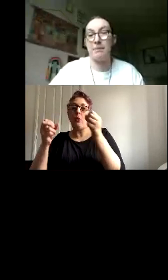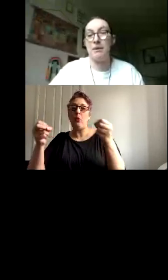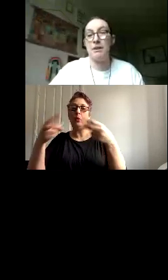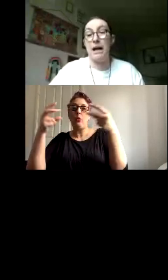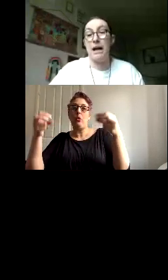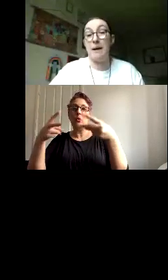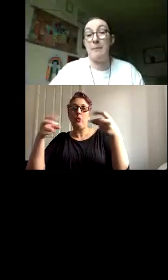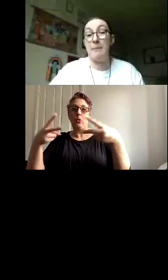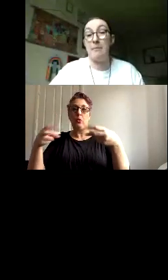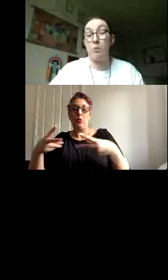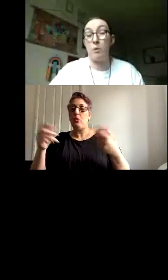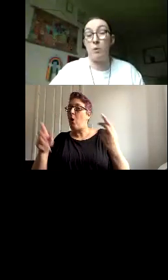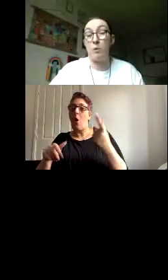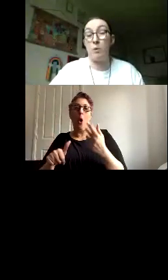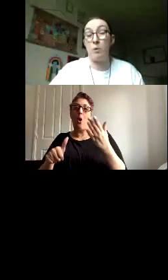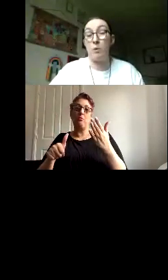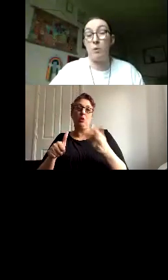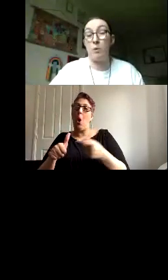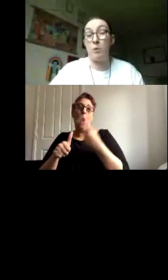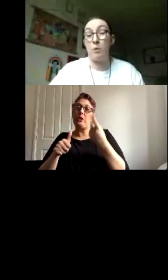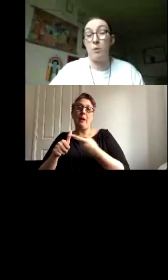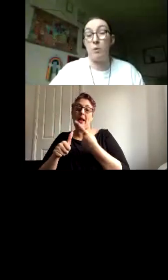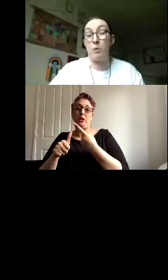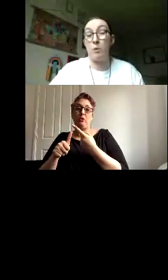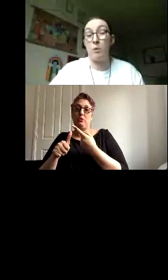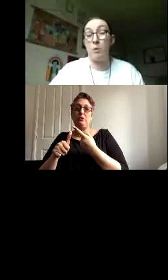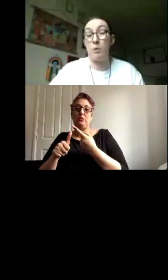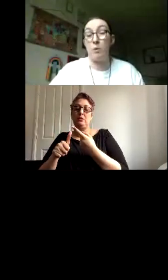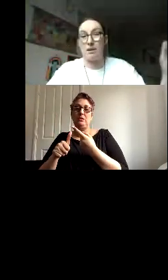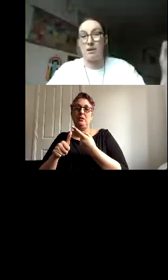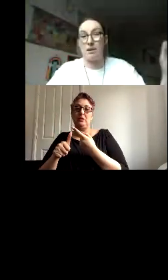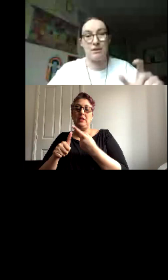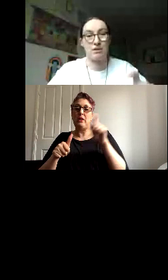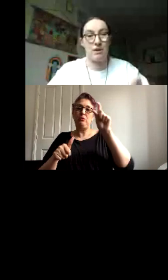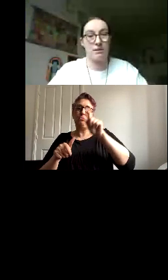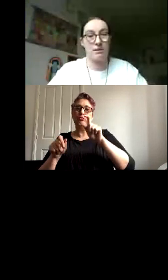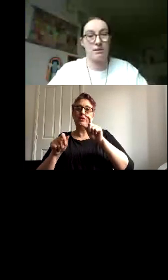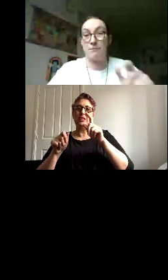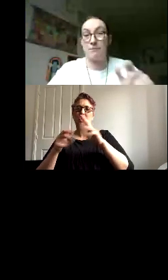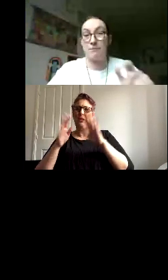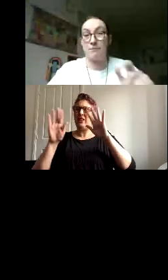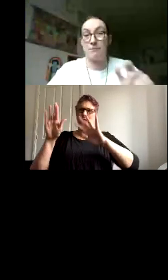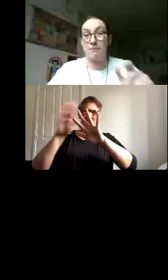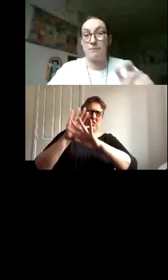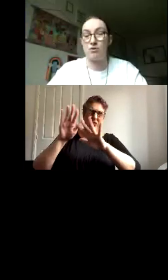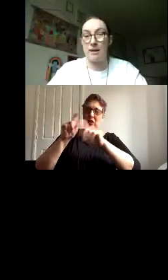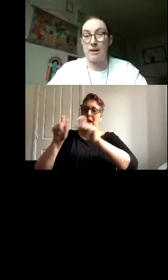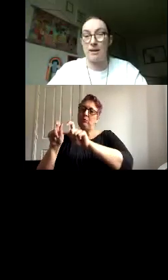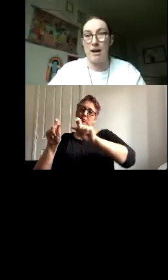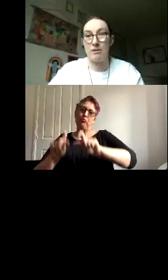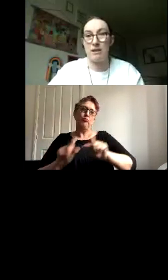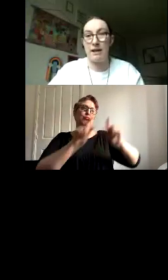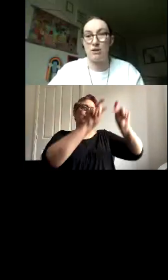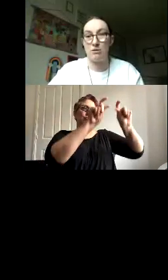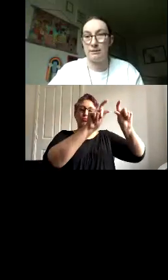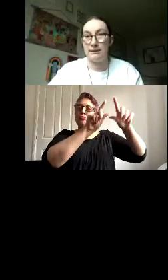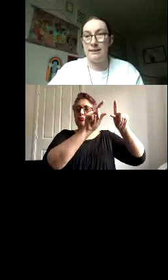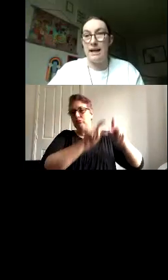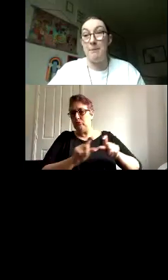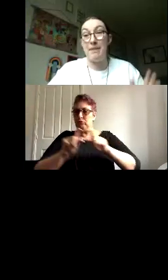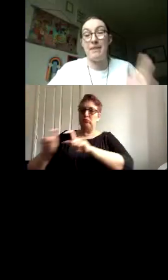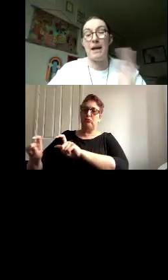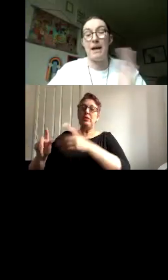up with captions, and you can drag them around. You can drag them around as you go as